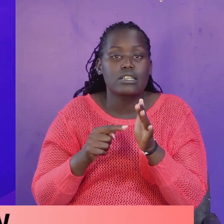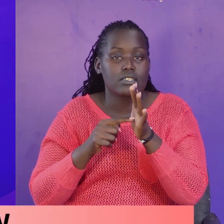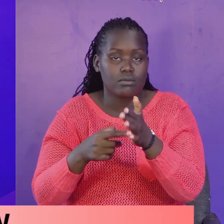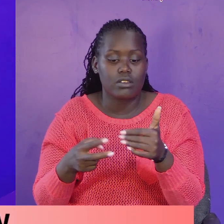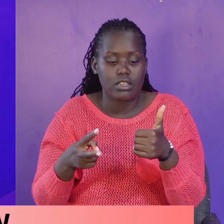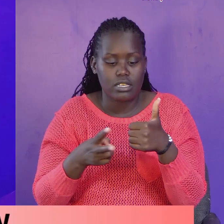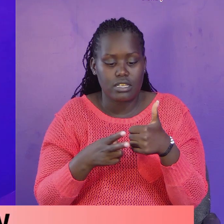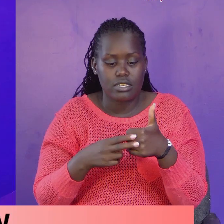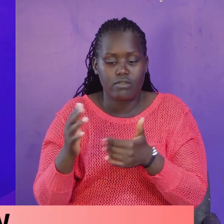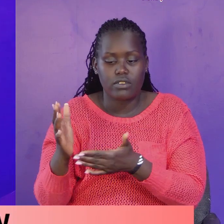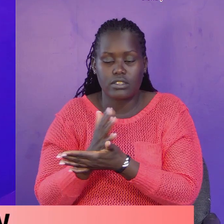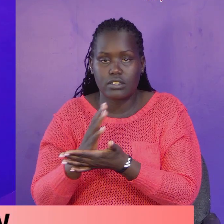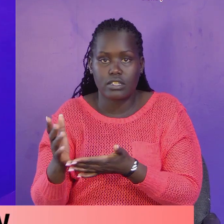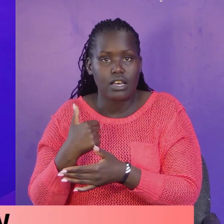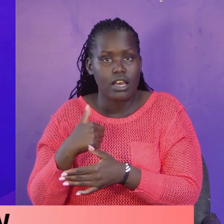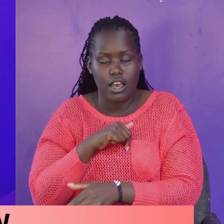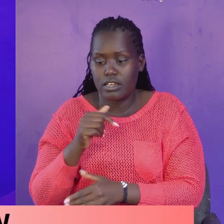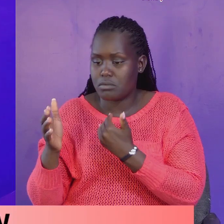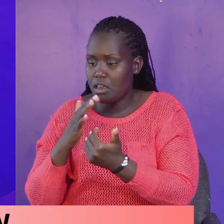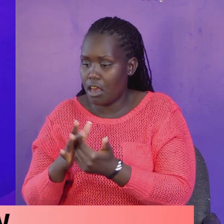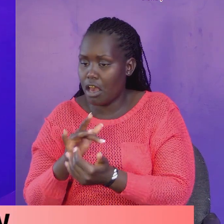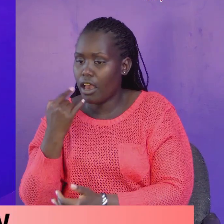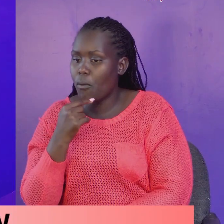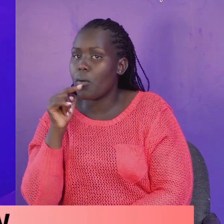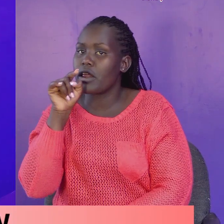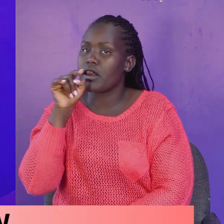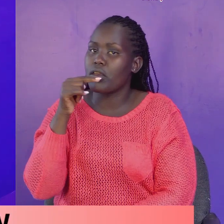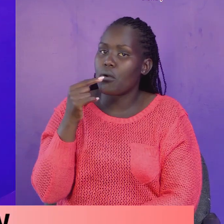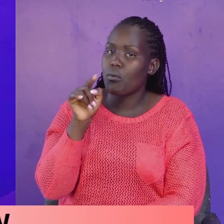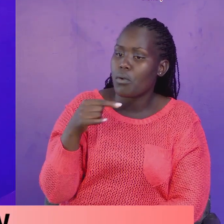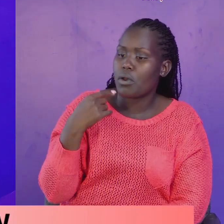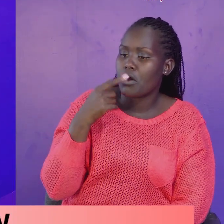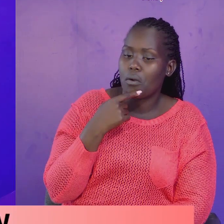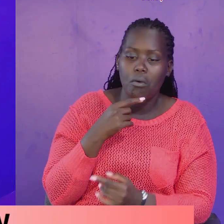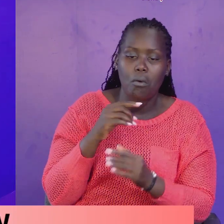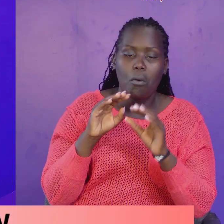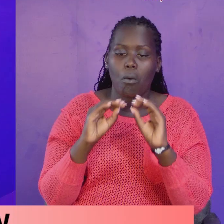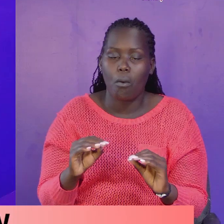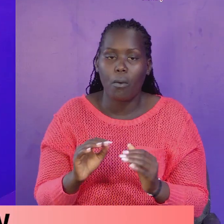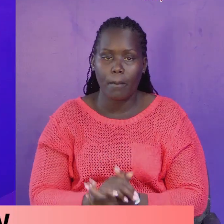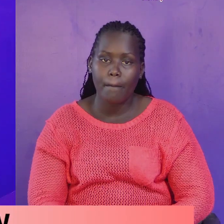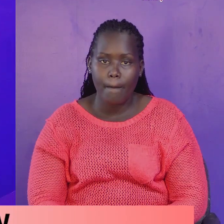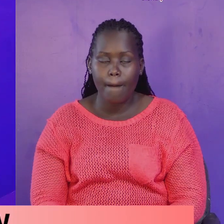very ruthless. We don't care who you are. We just kill you. You know, rugby is killing.